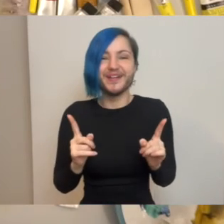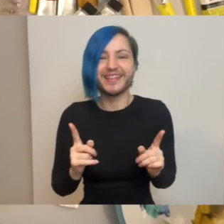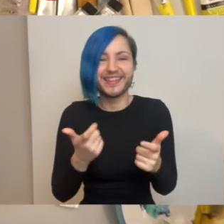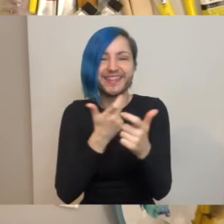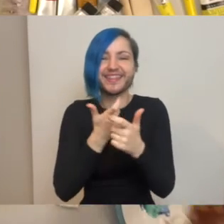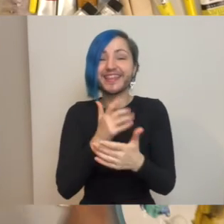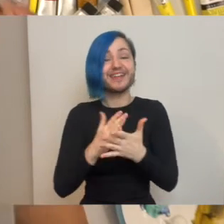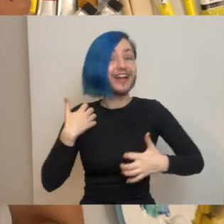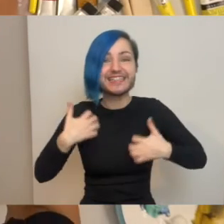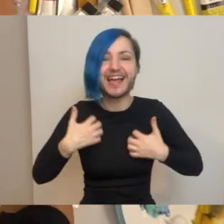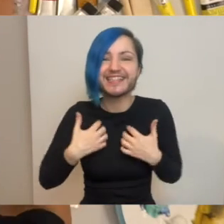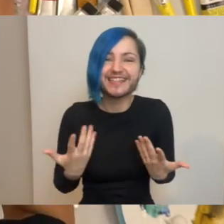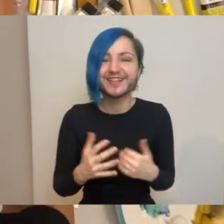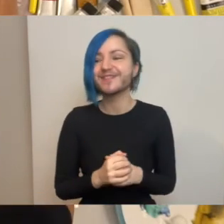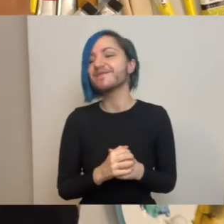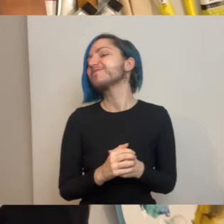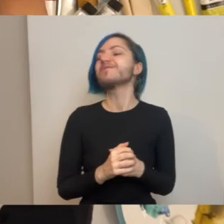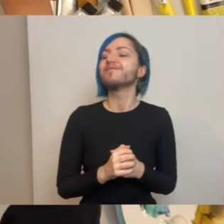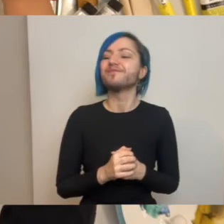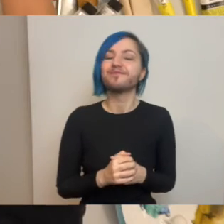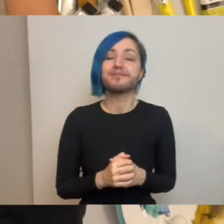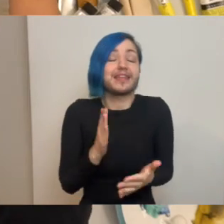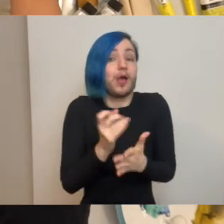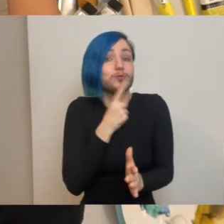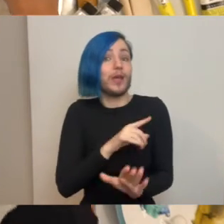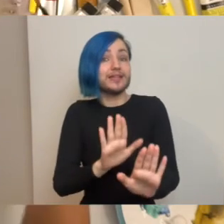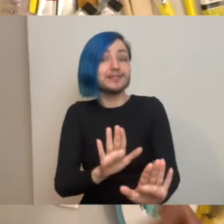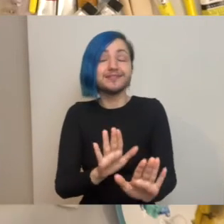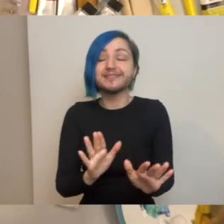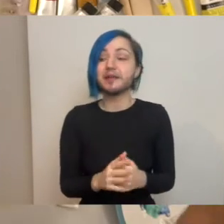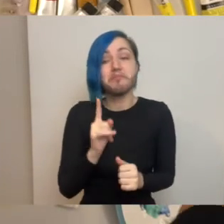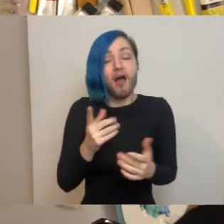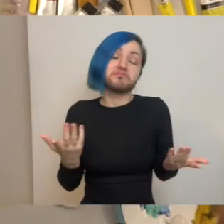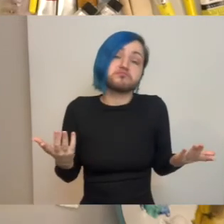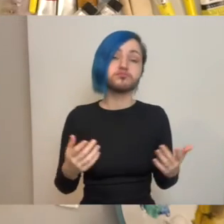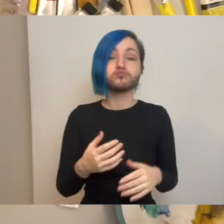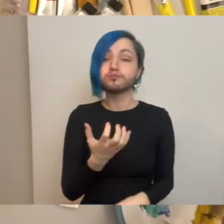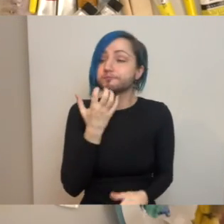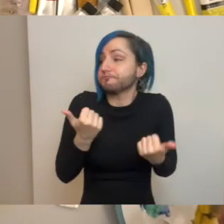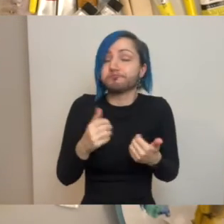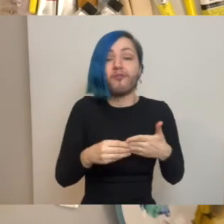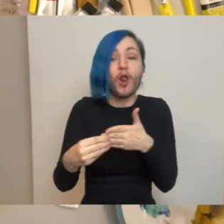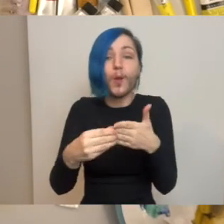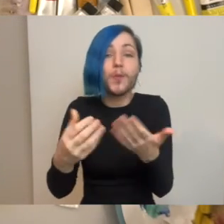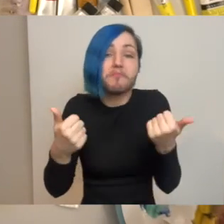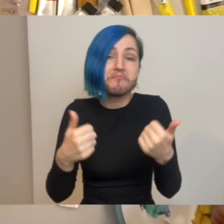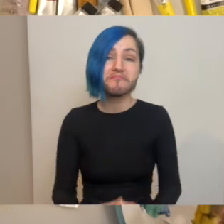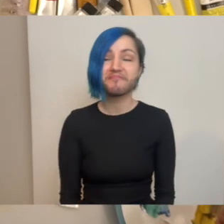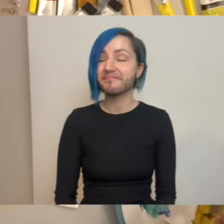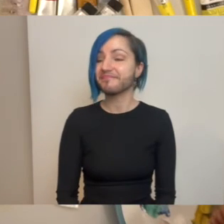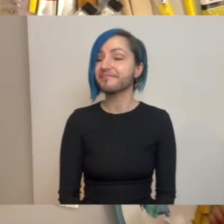interestingly, I think we might have a little bit of a mountain range. So it began,